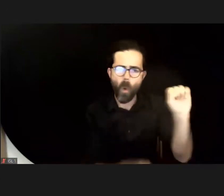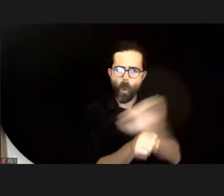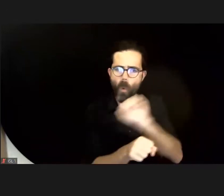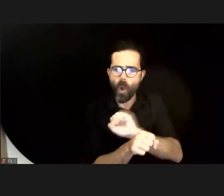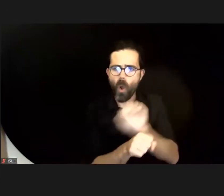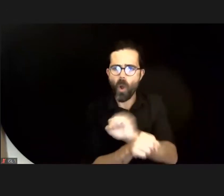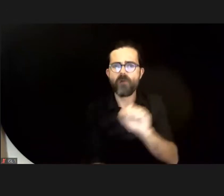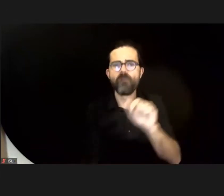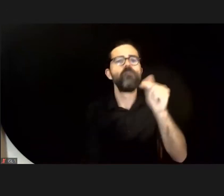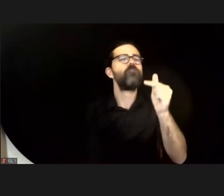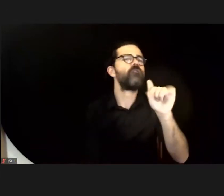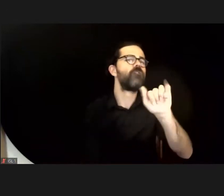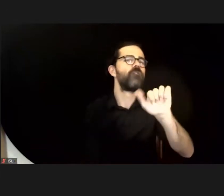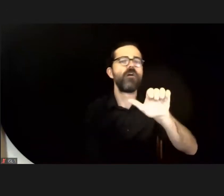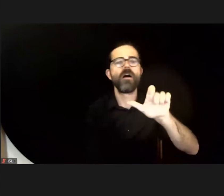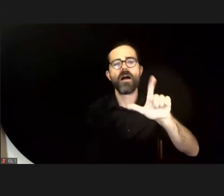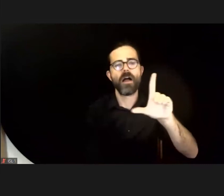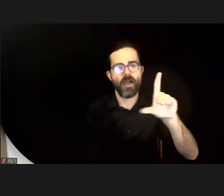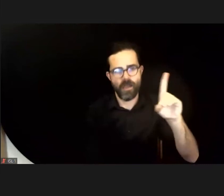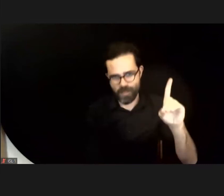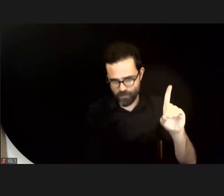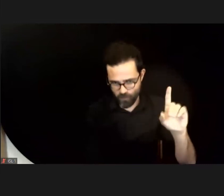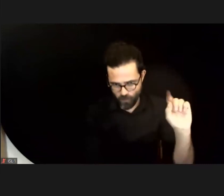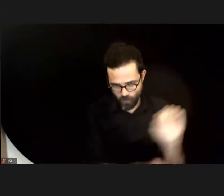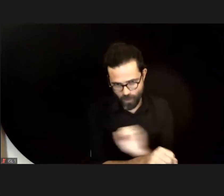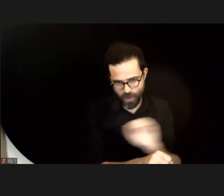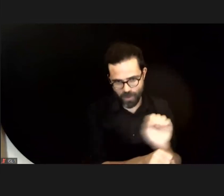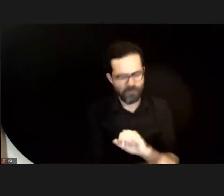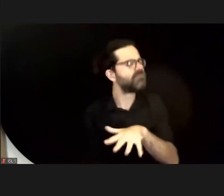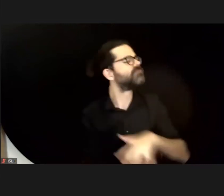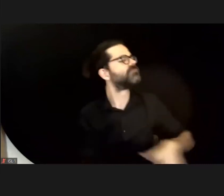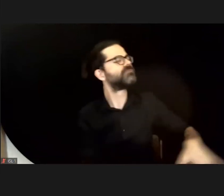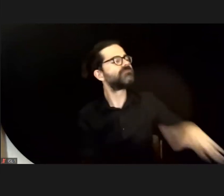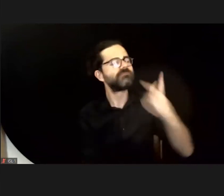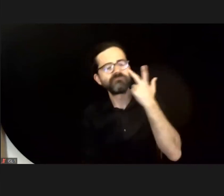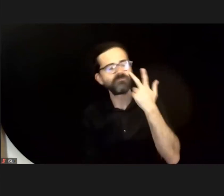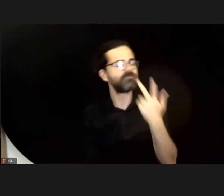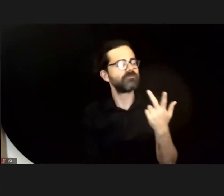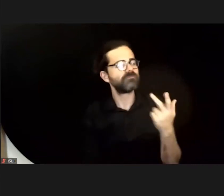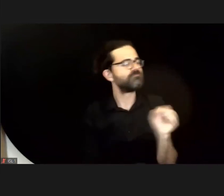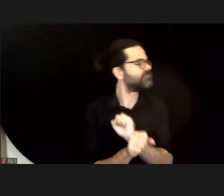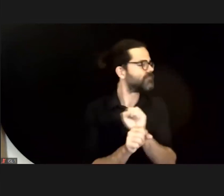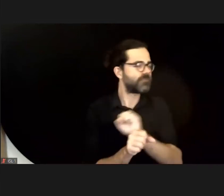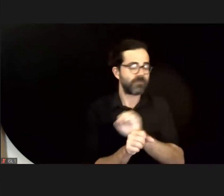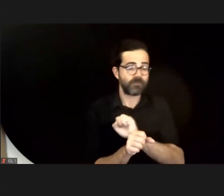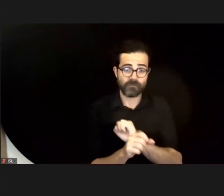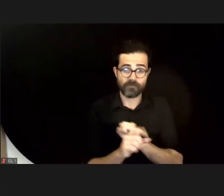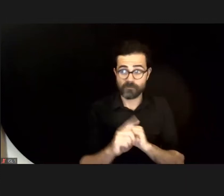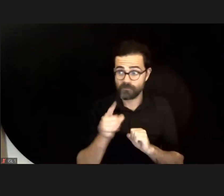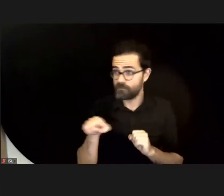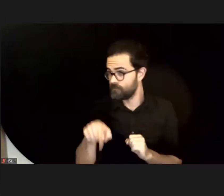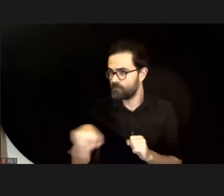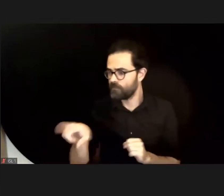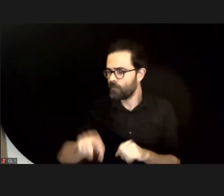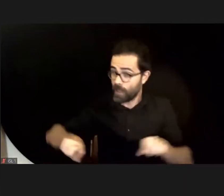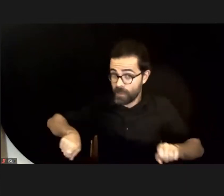to interview people like me that are in a wheelchair, is to do